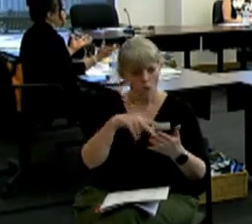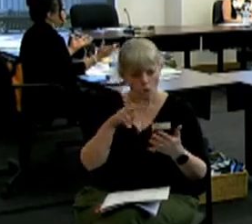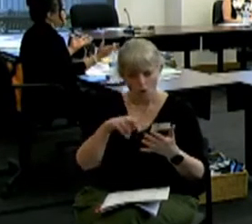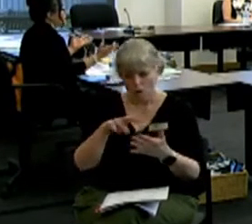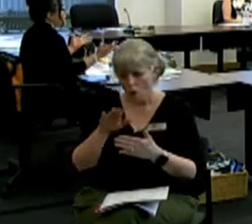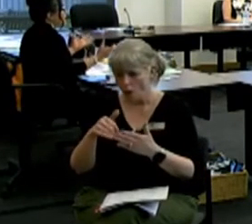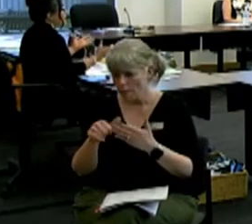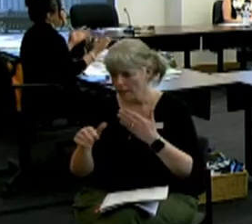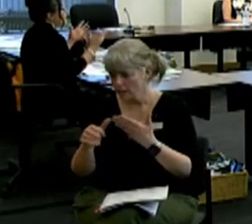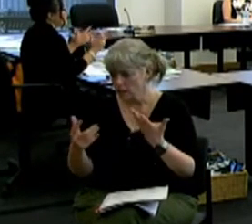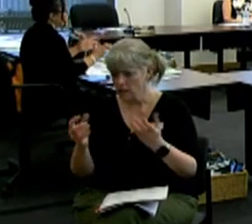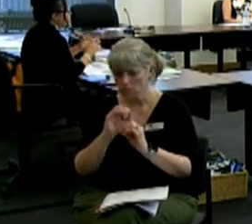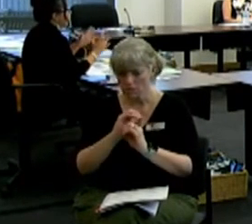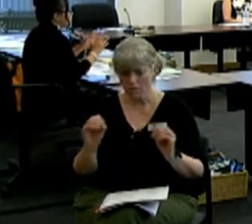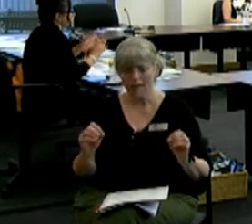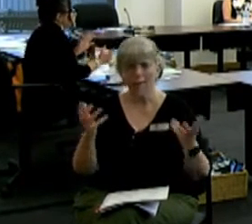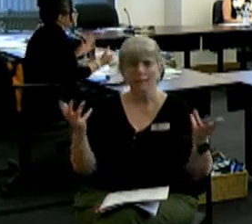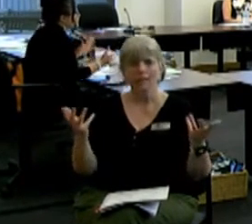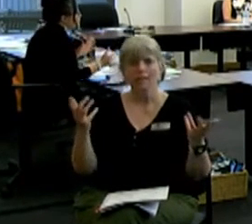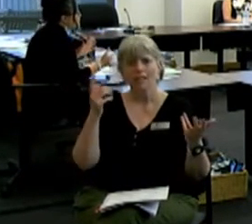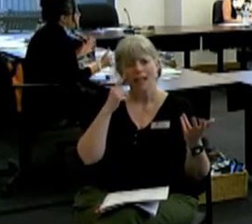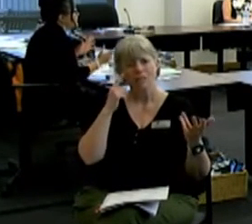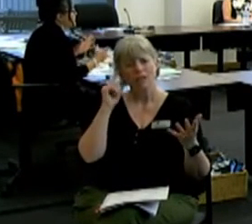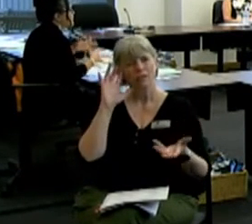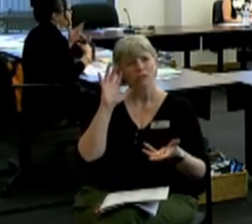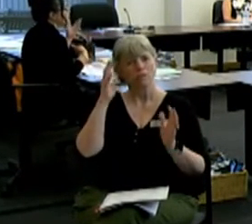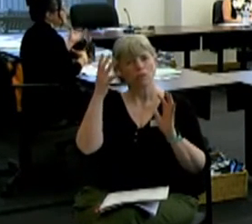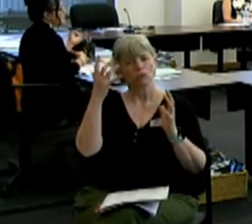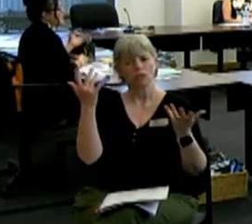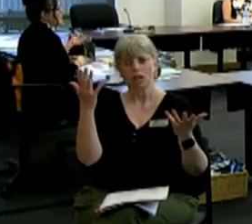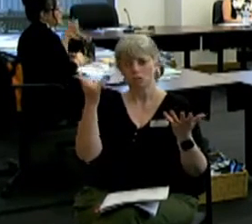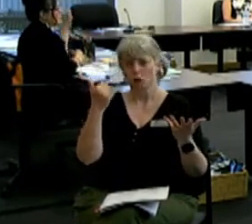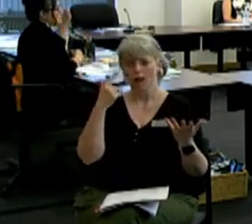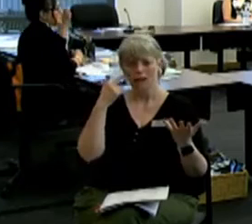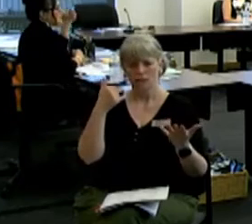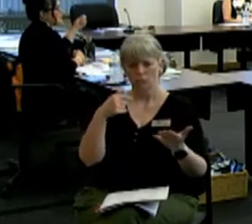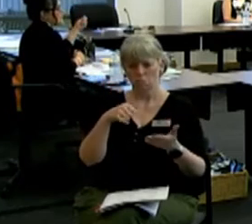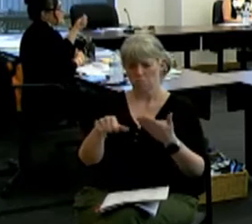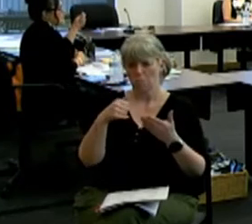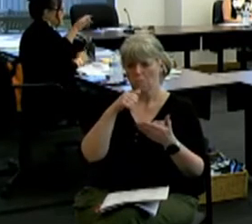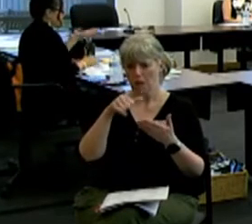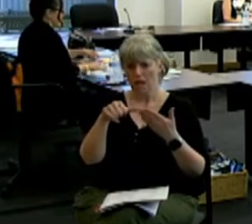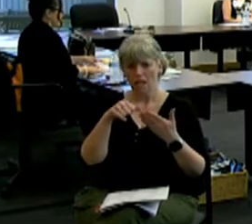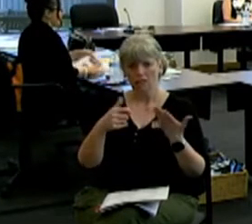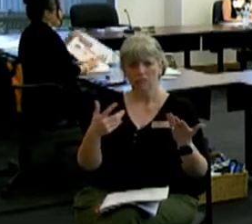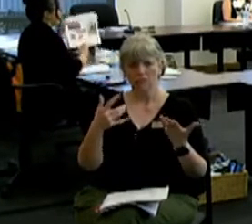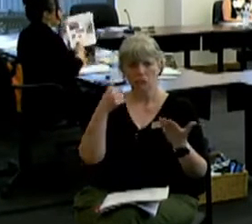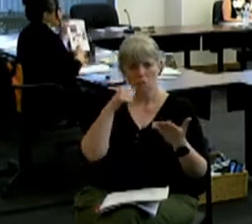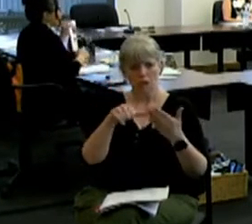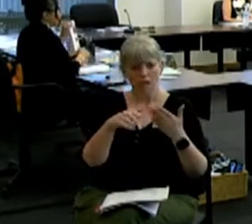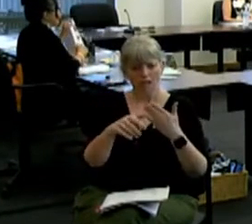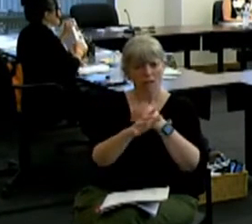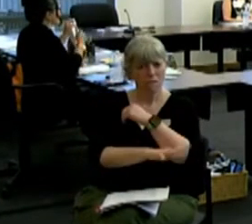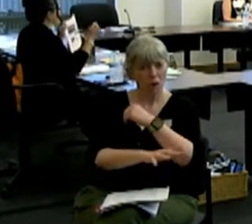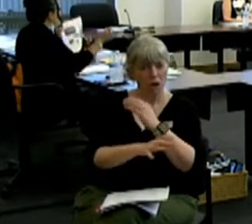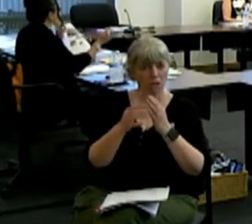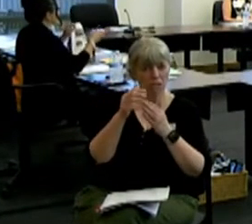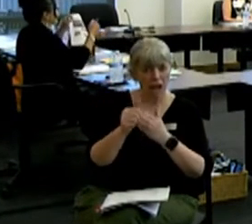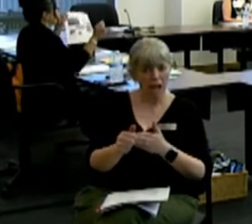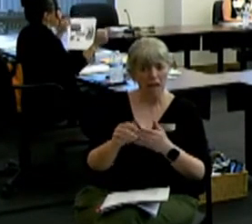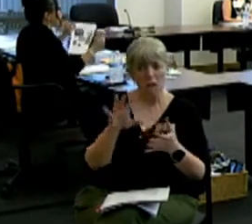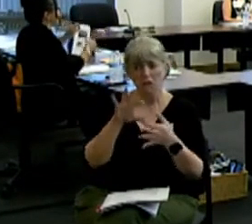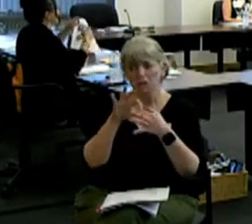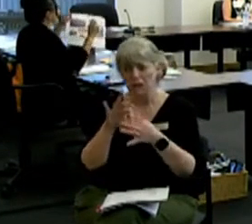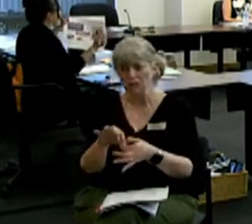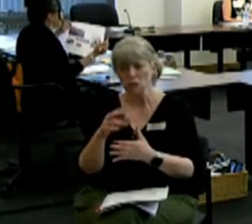nothing there. That's why there was some confusion. It's like, what do you guys mail out? Do you guys mail out the fall guide or